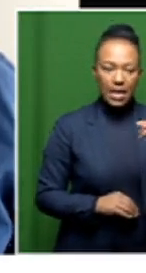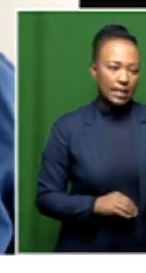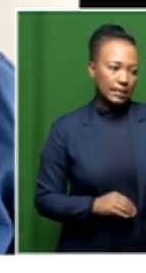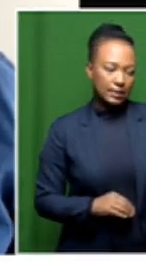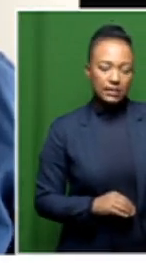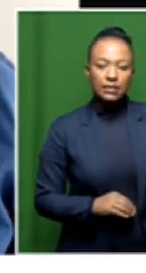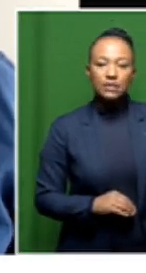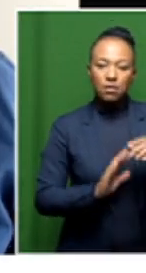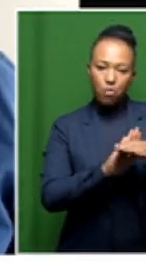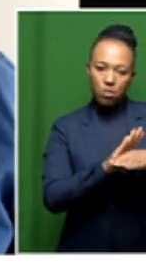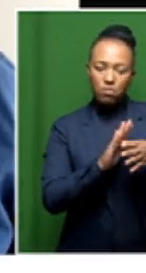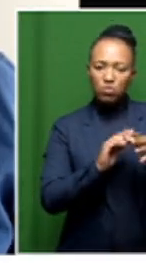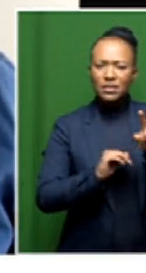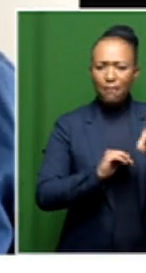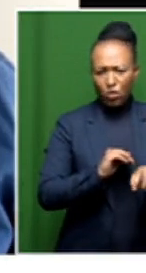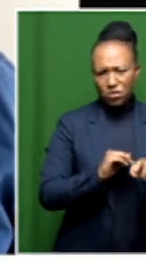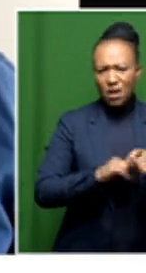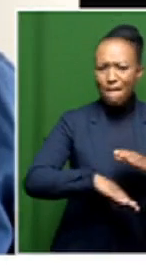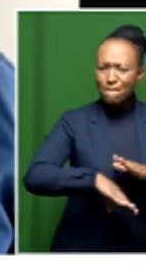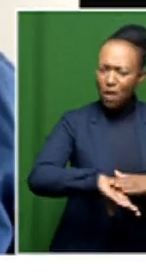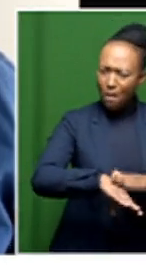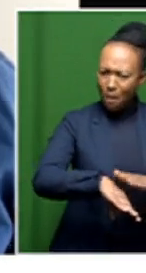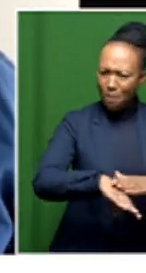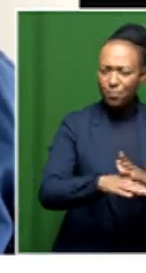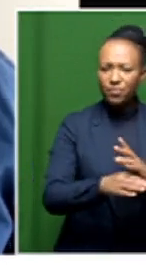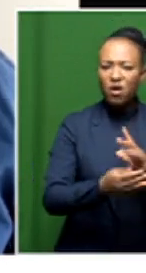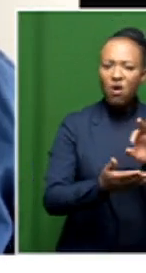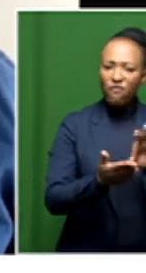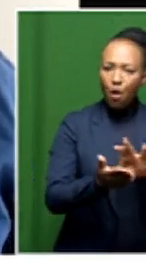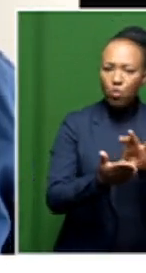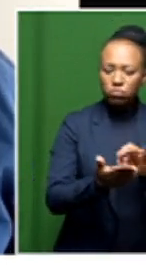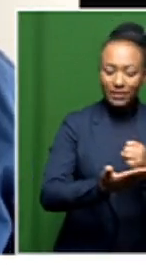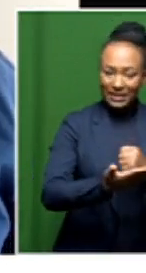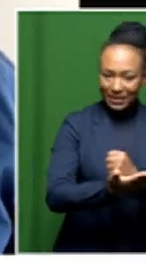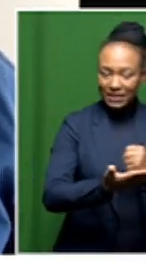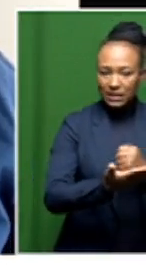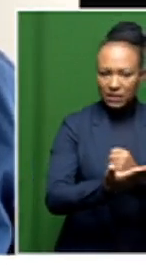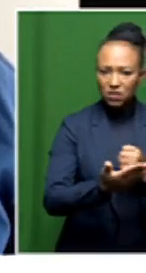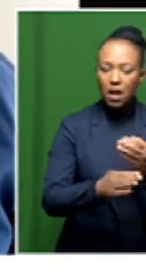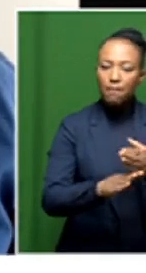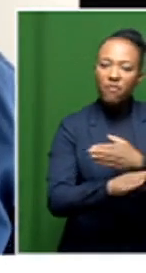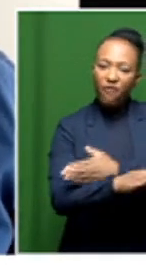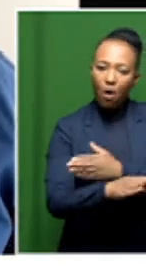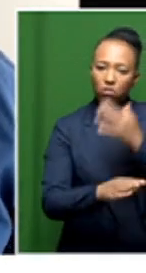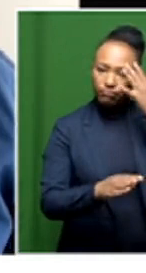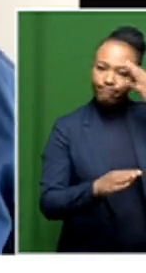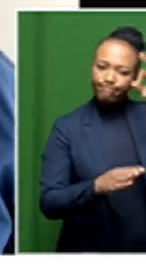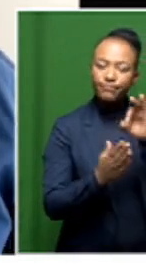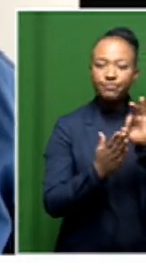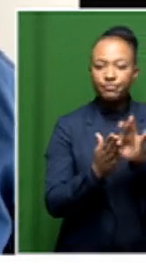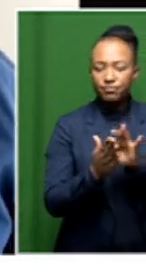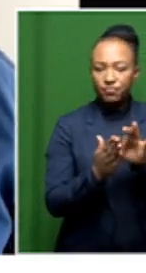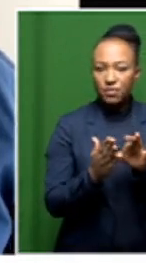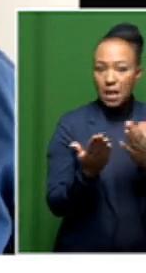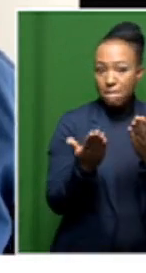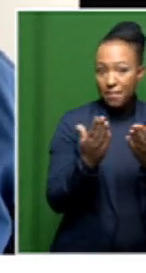was perhaps we could have done more with regard to voter registration in the lead up to the local government elections. And I'm sure that would have